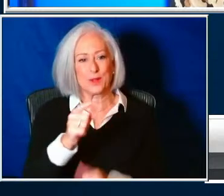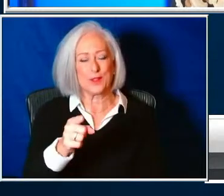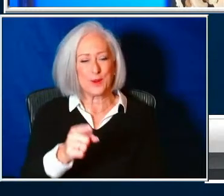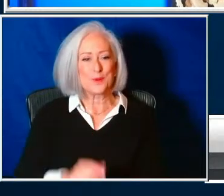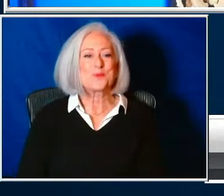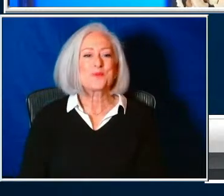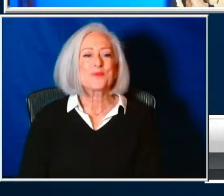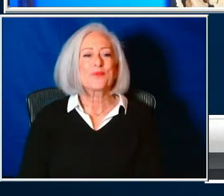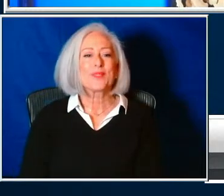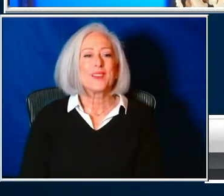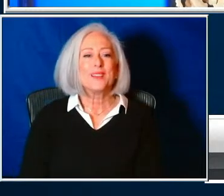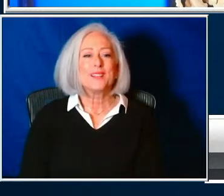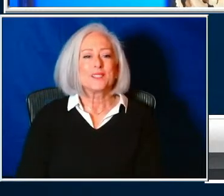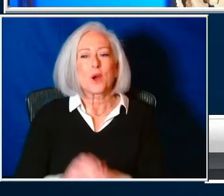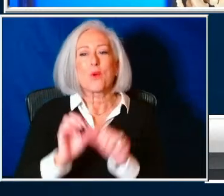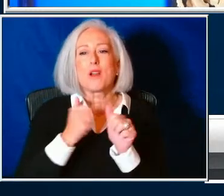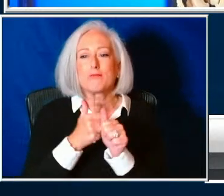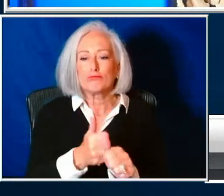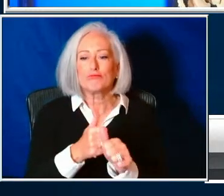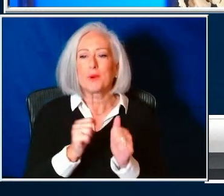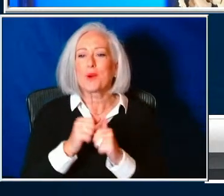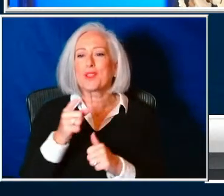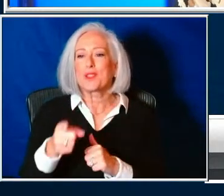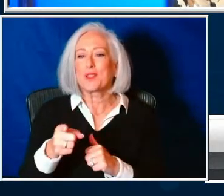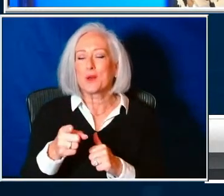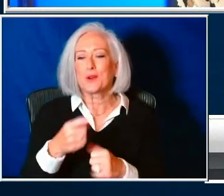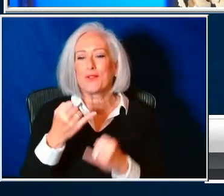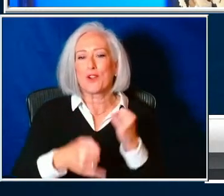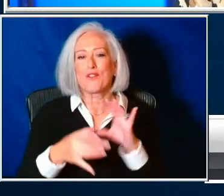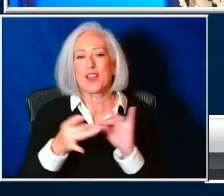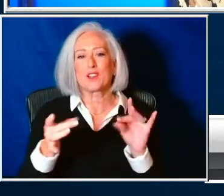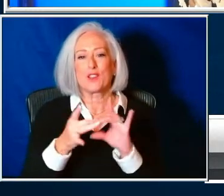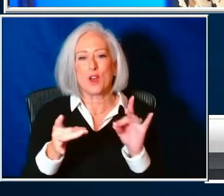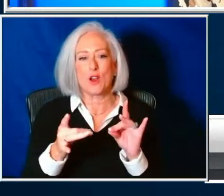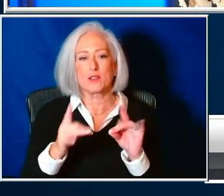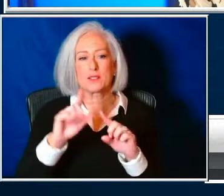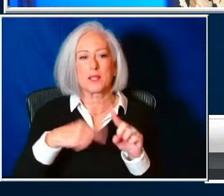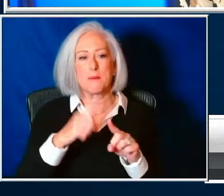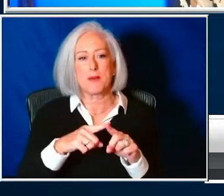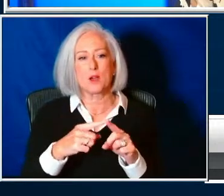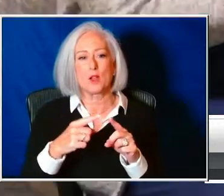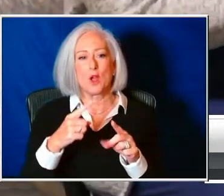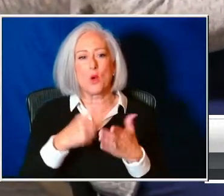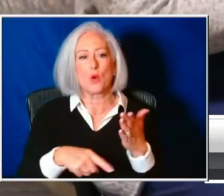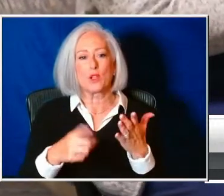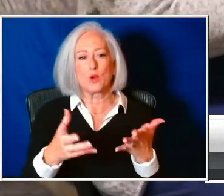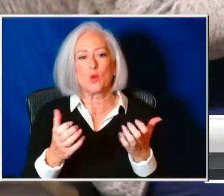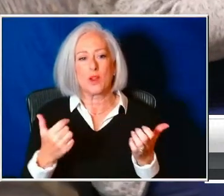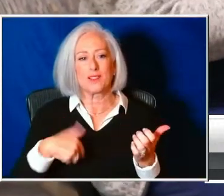with you and get some final thoughts about from you and Kay about what you both want us to know today.